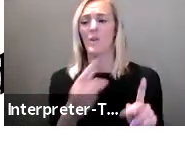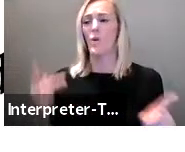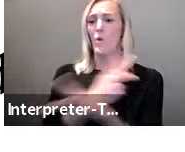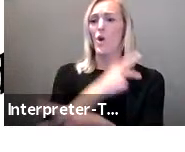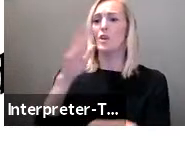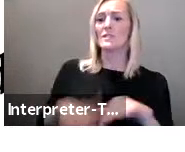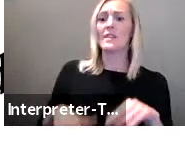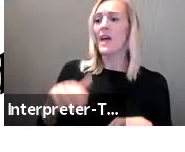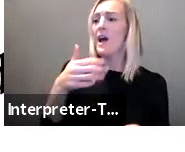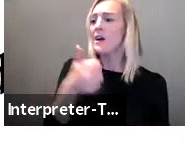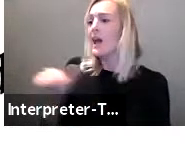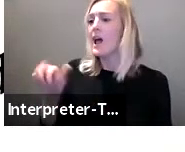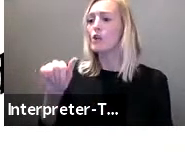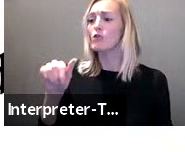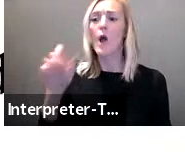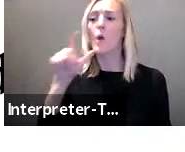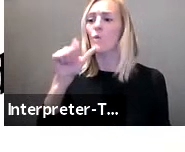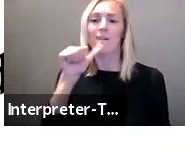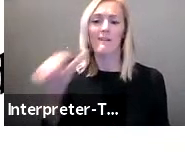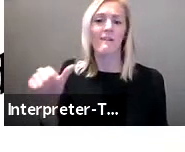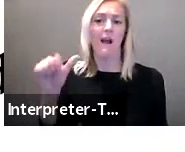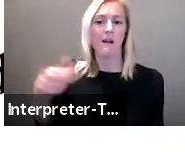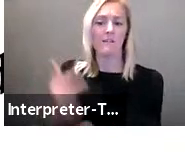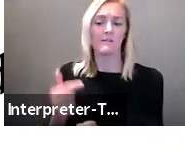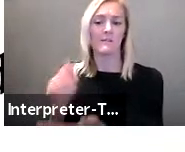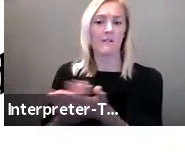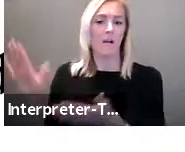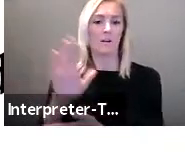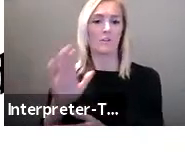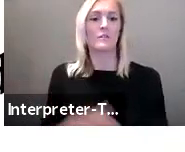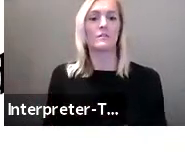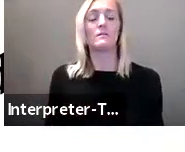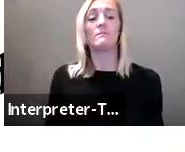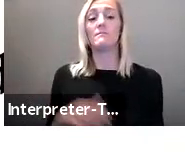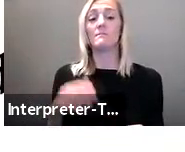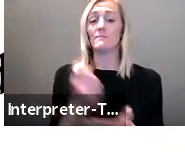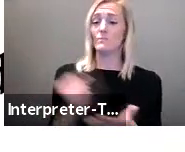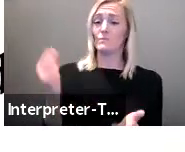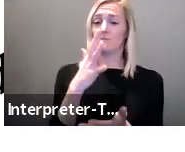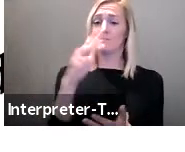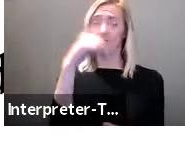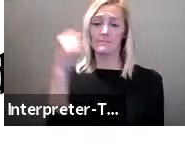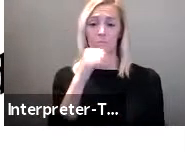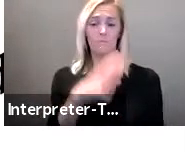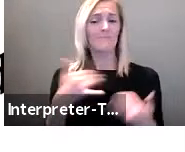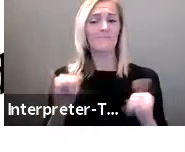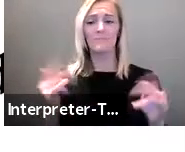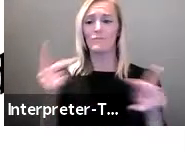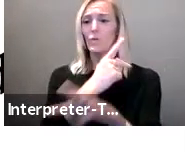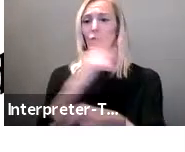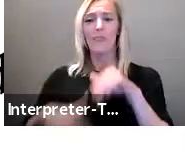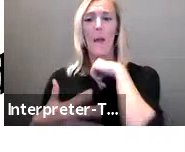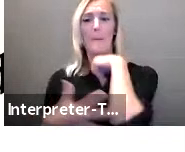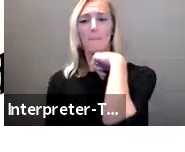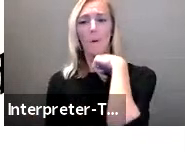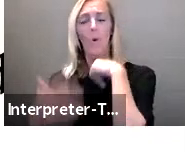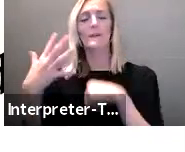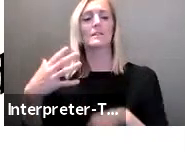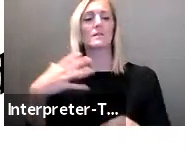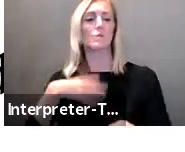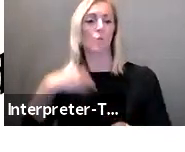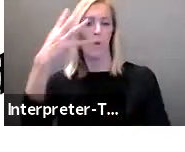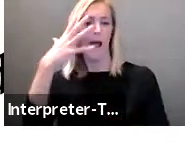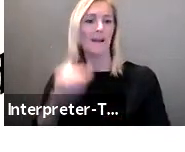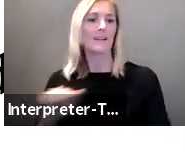school. And when we look at the outcomes, we can see that the wealthiest Black women still do worse than the poorest white, Asian